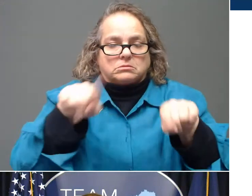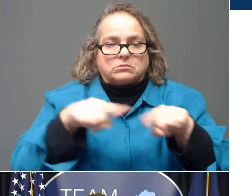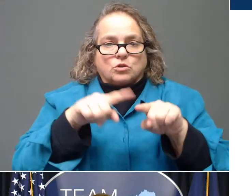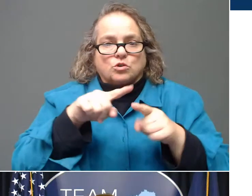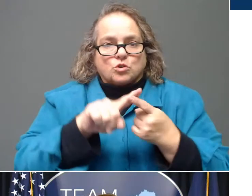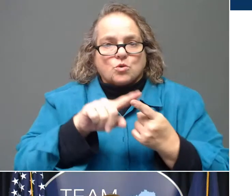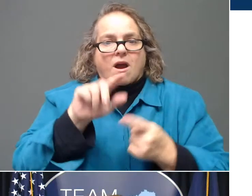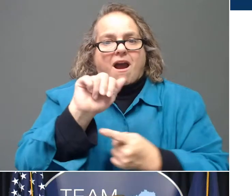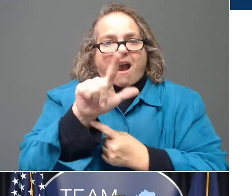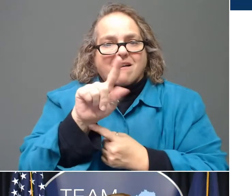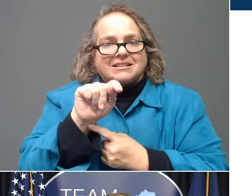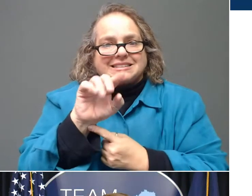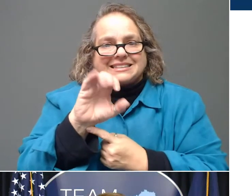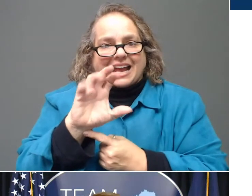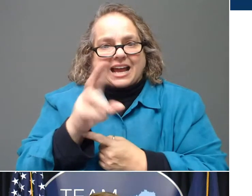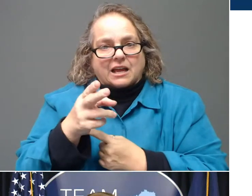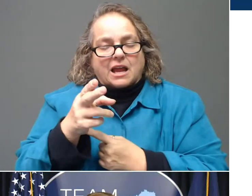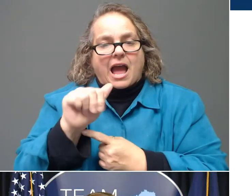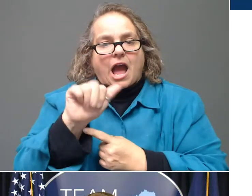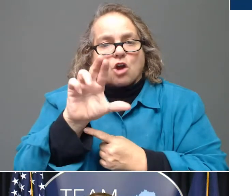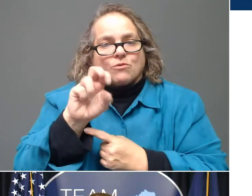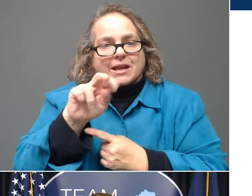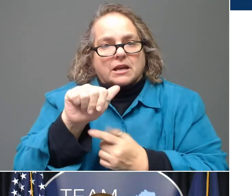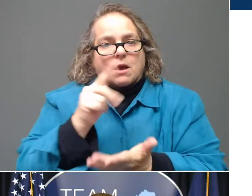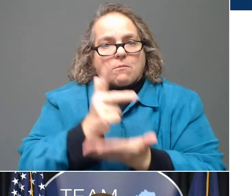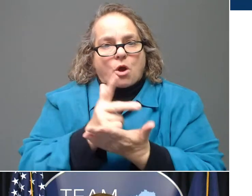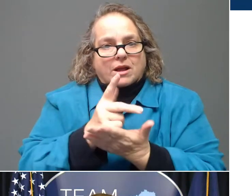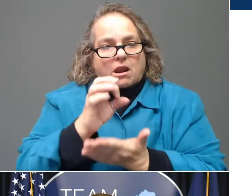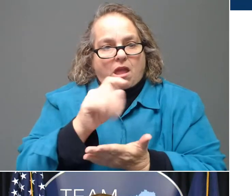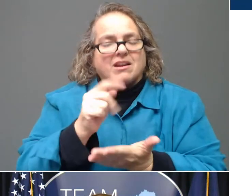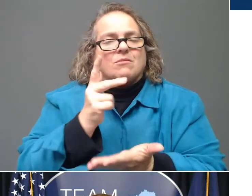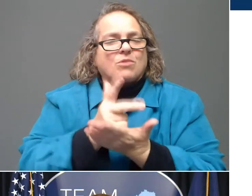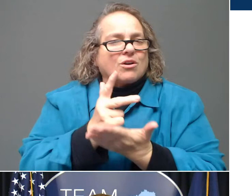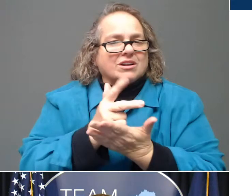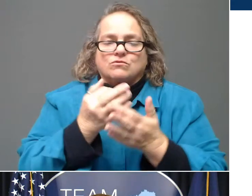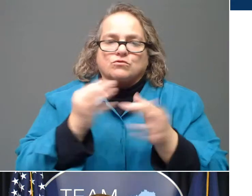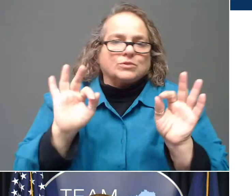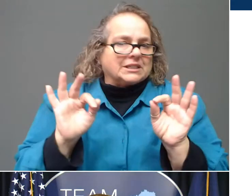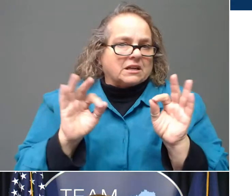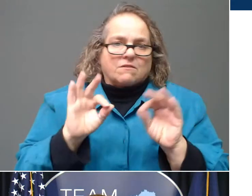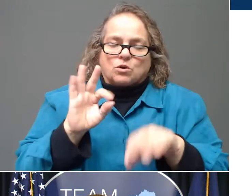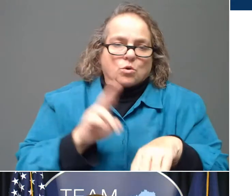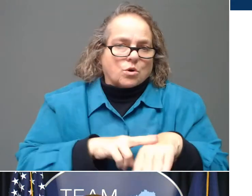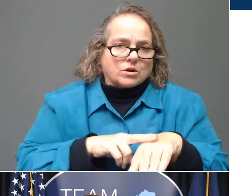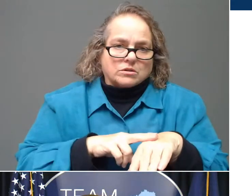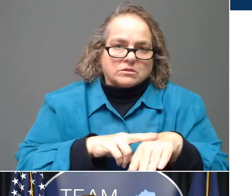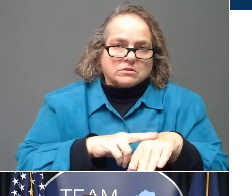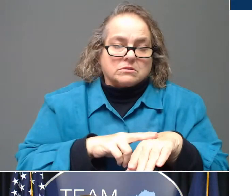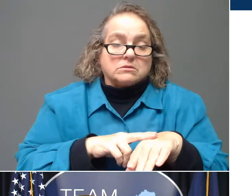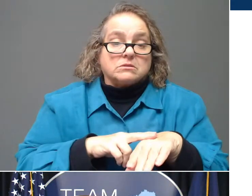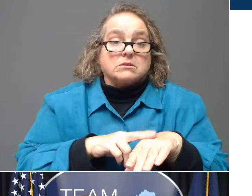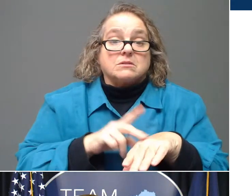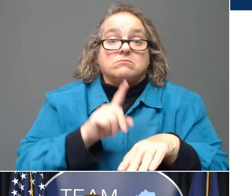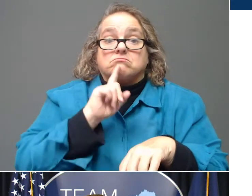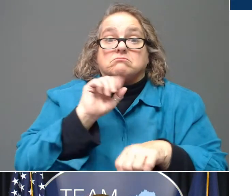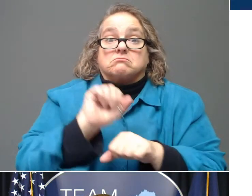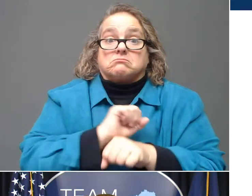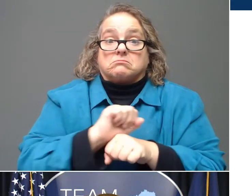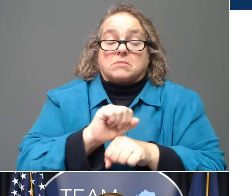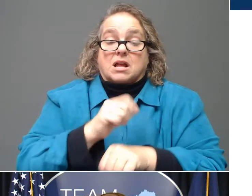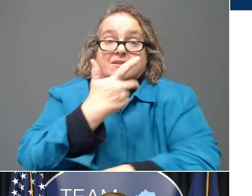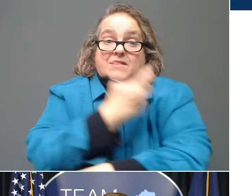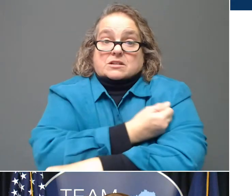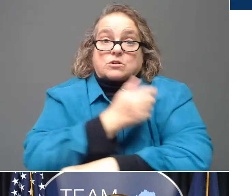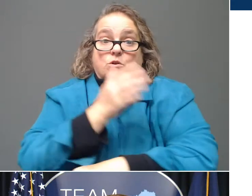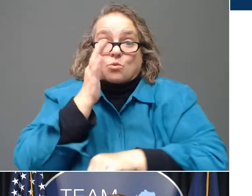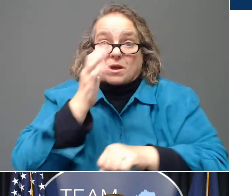parking lot. Parking, of course, will be free at the park. The actual vaccinations will be administered in